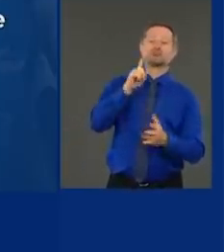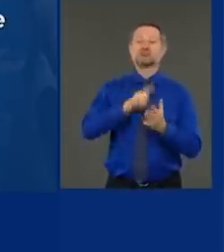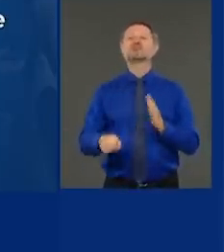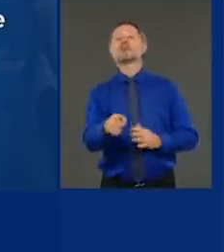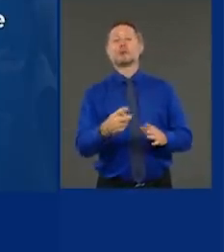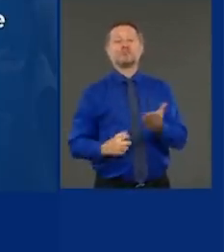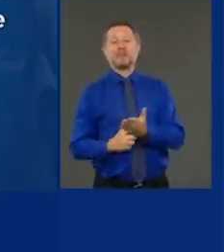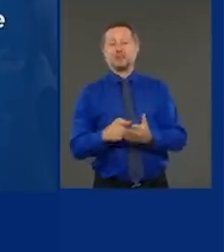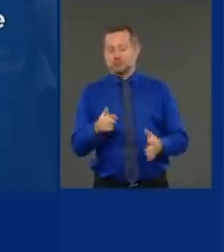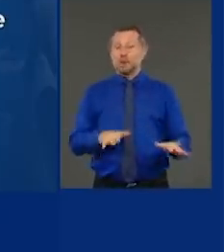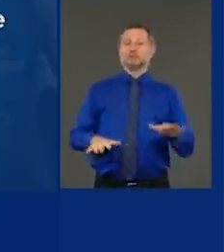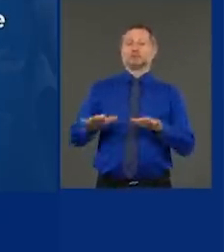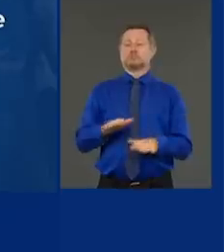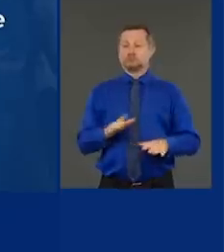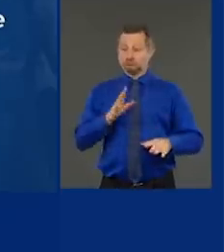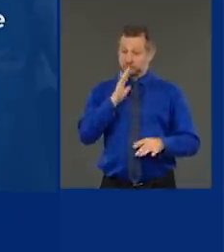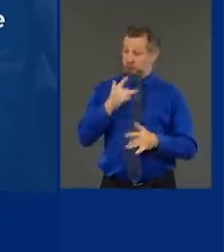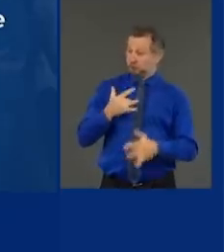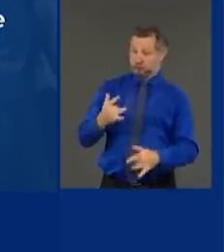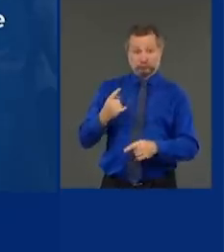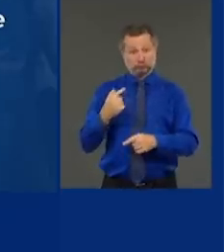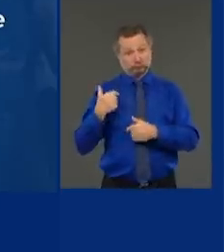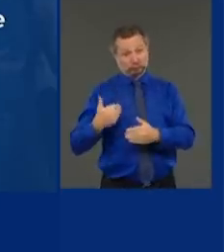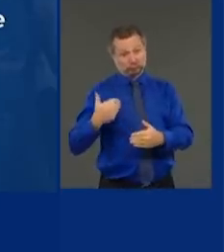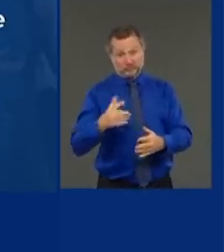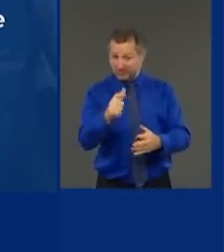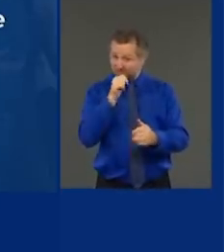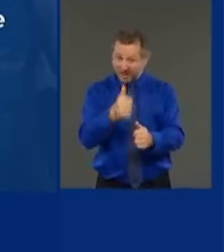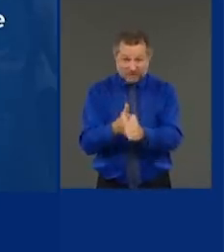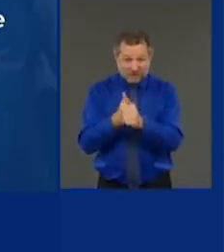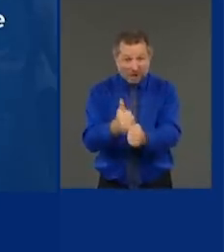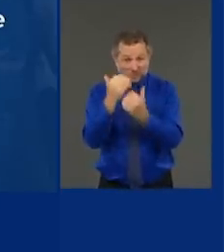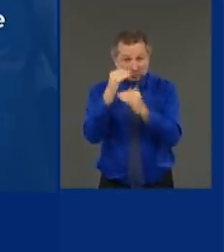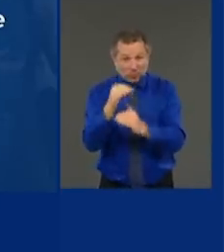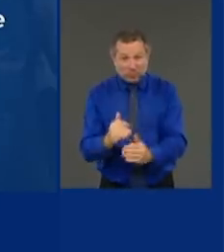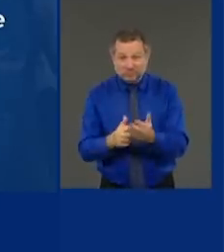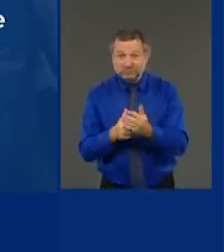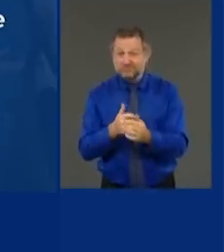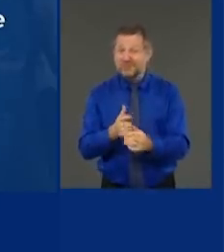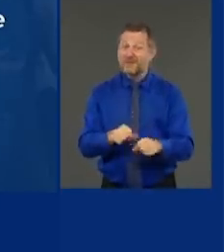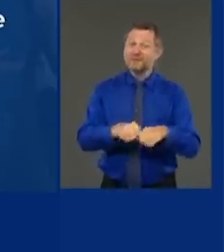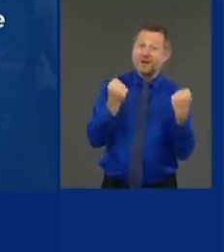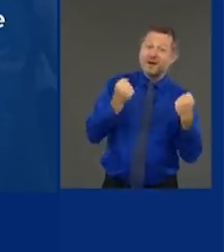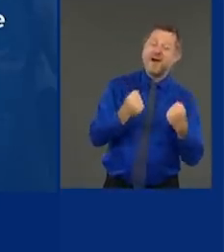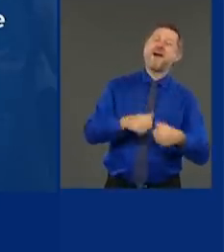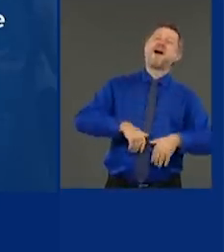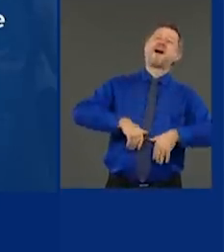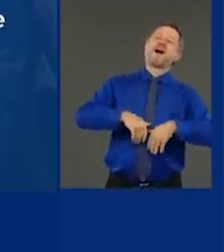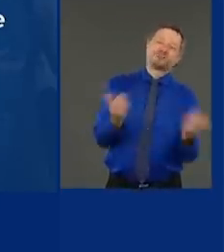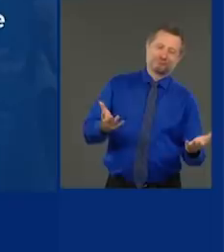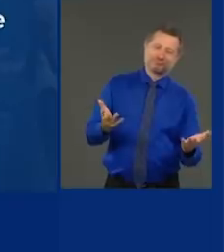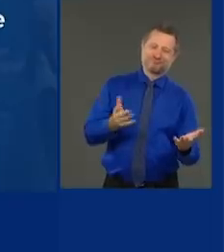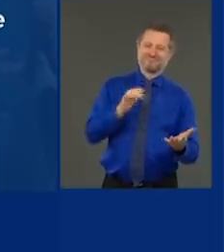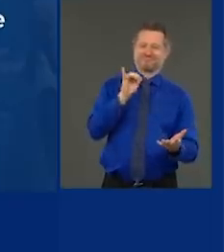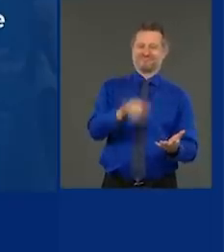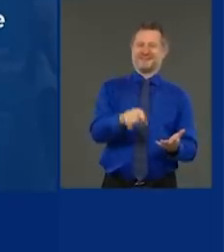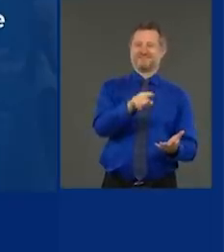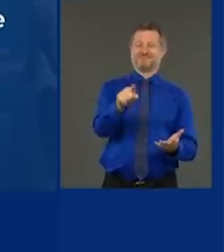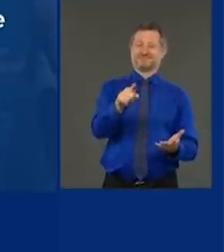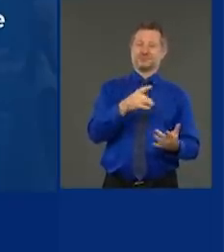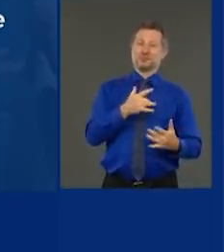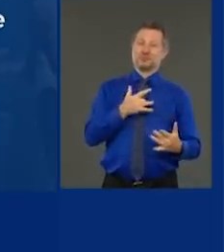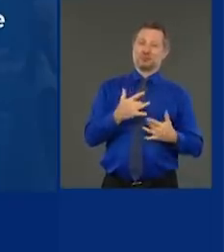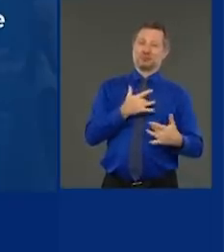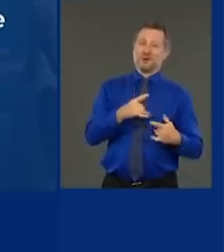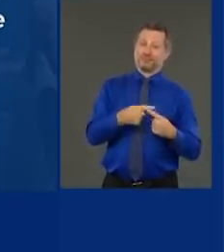the way it should be. If you're following the rules, fine. If you're not following the rules, if I were you, I would be worried. And